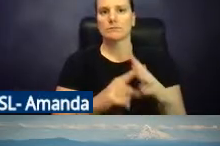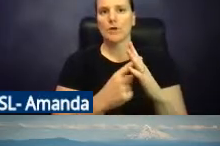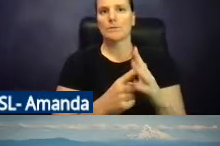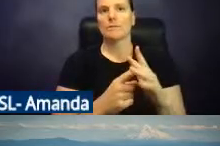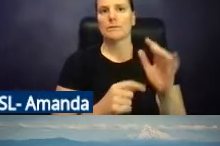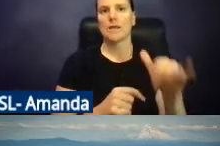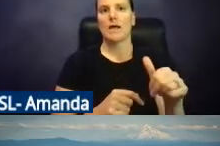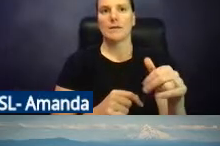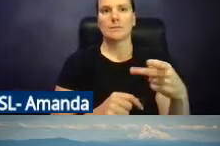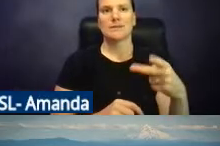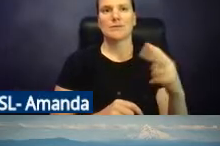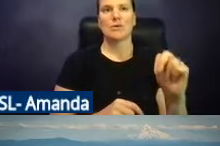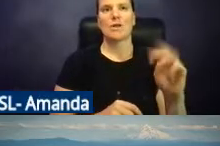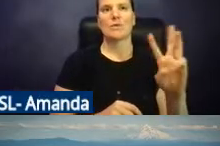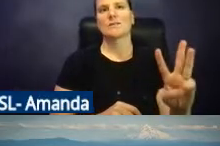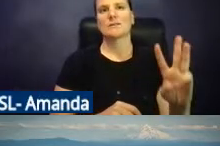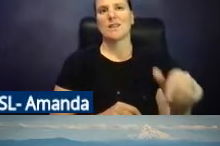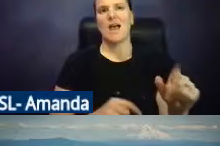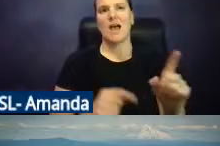Pacific Northwest that weren't,